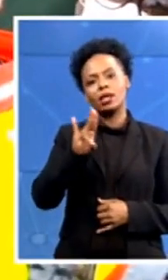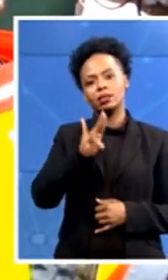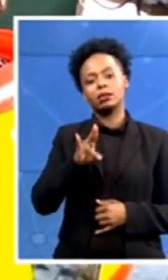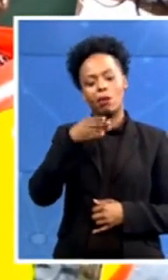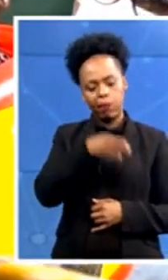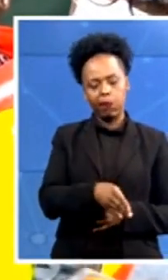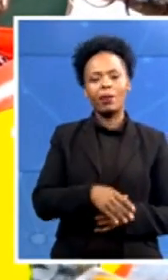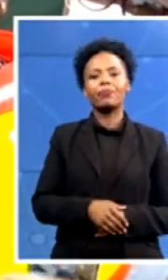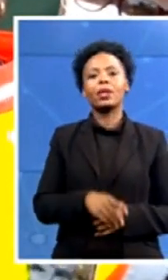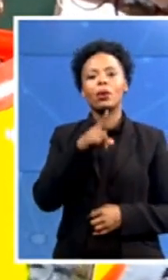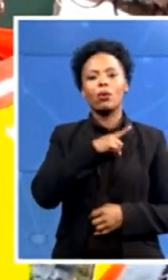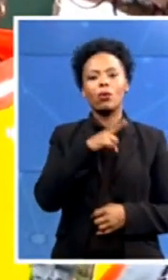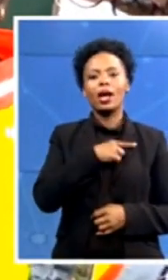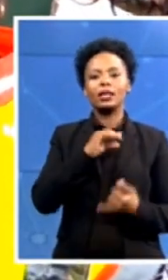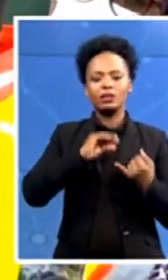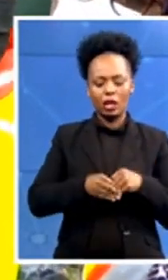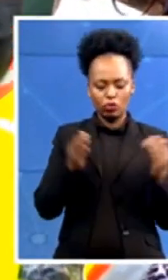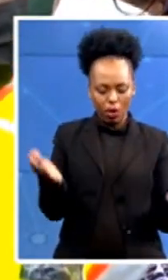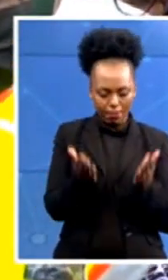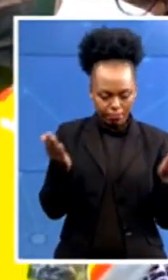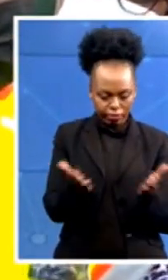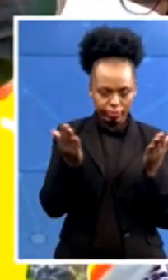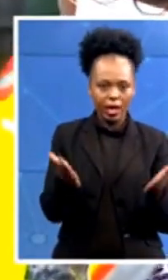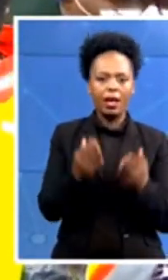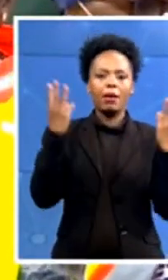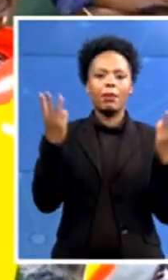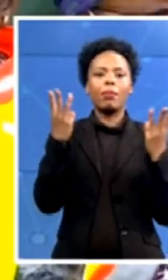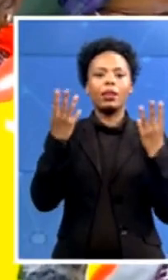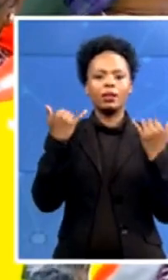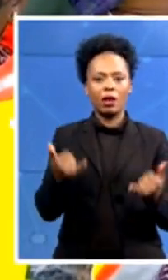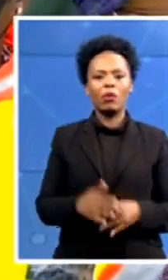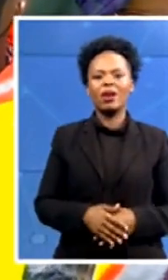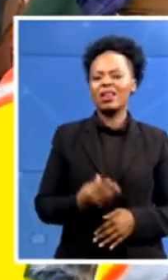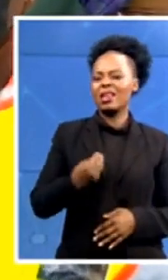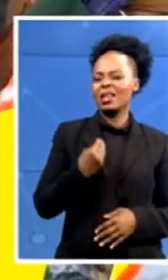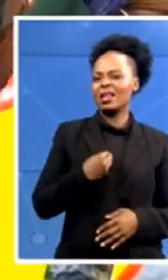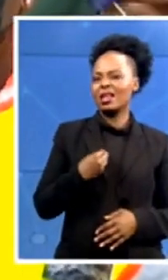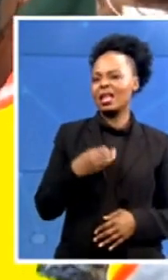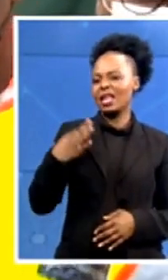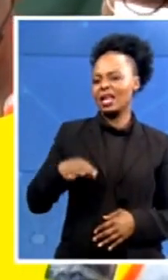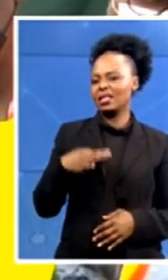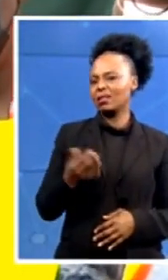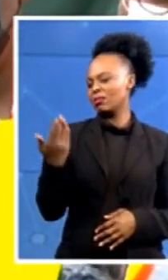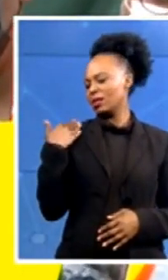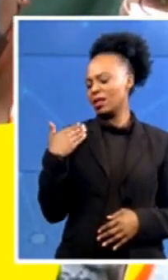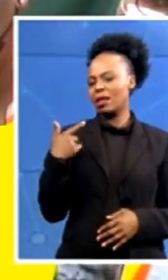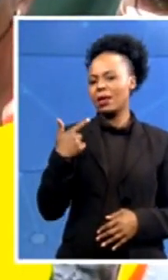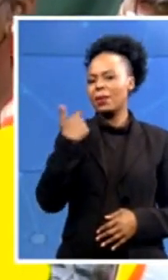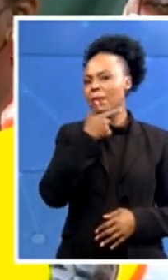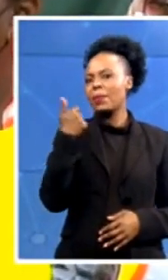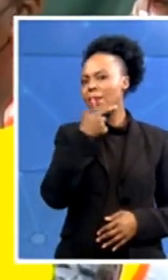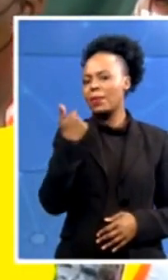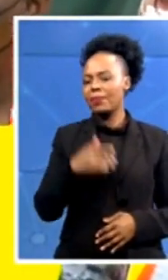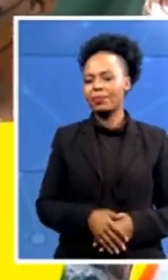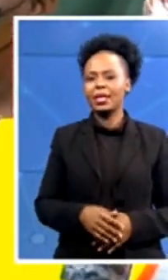communication already, for instance, the young lady who was here, just as an example, the gogos at home are not able